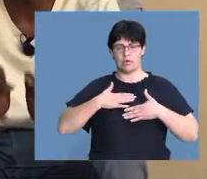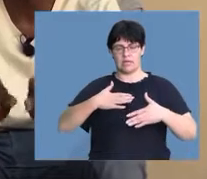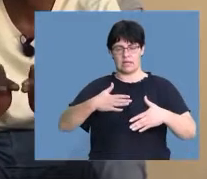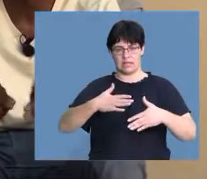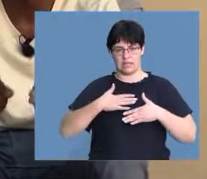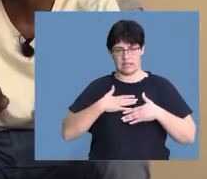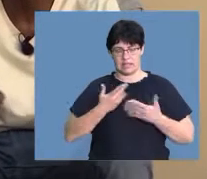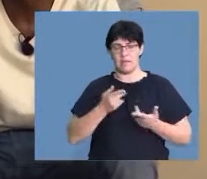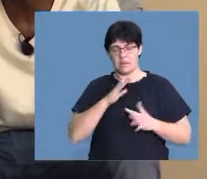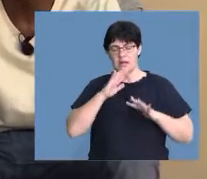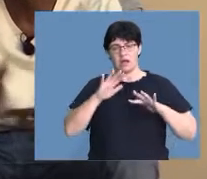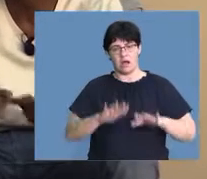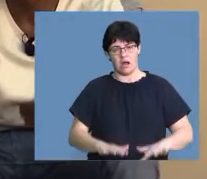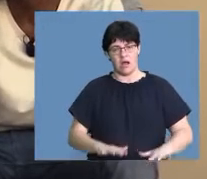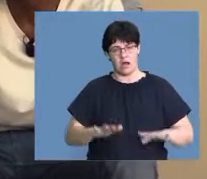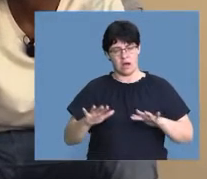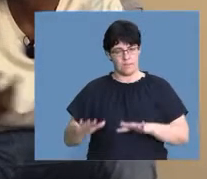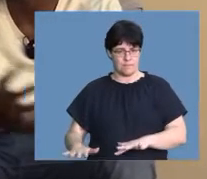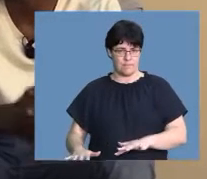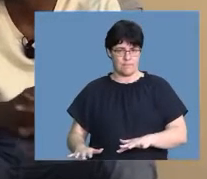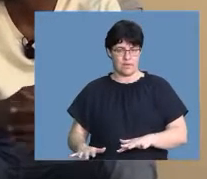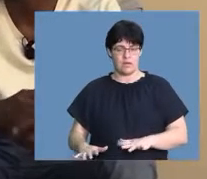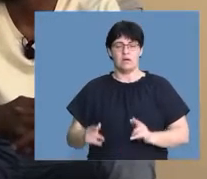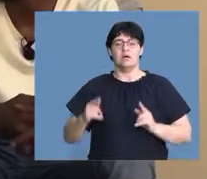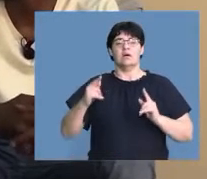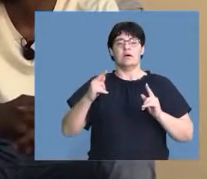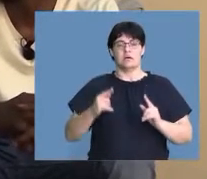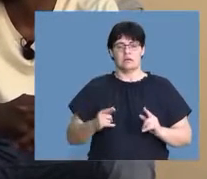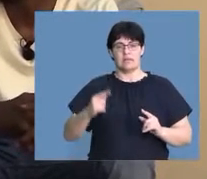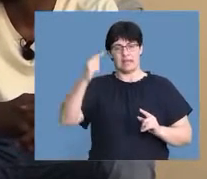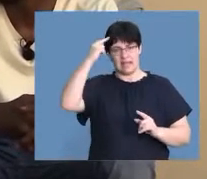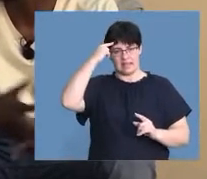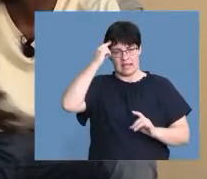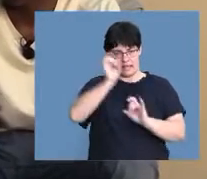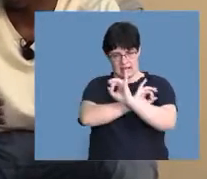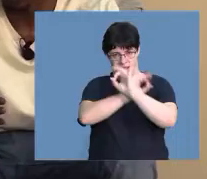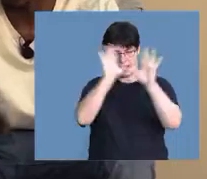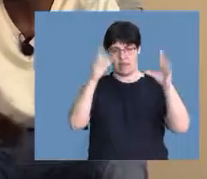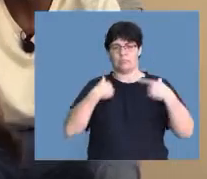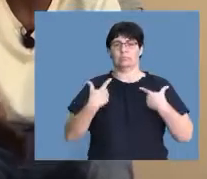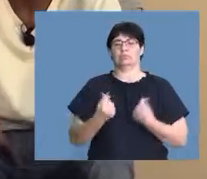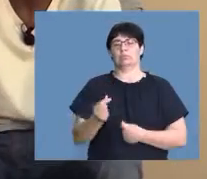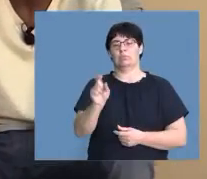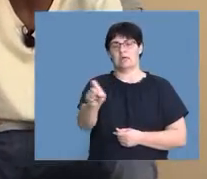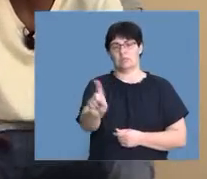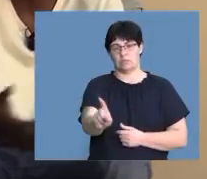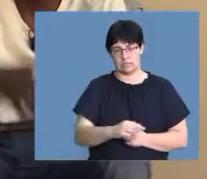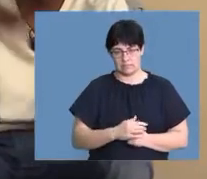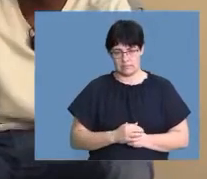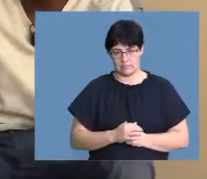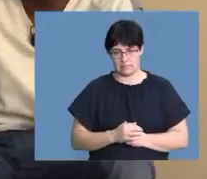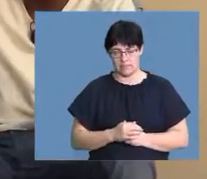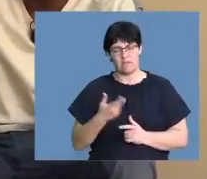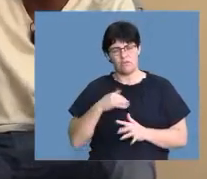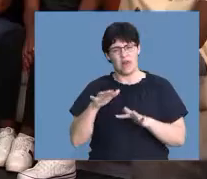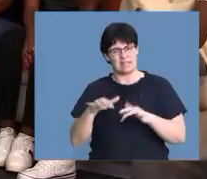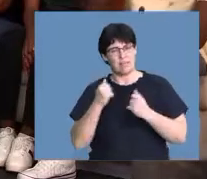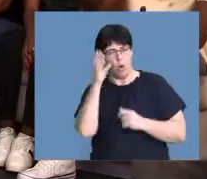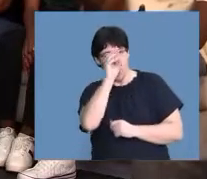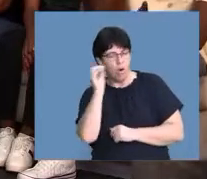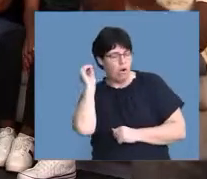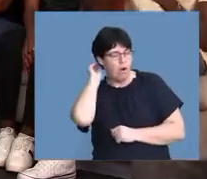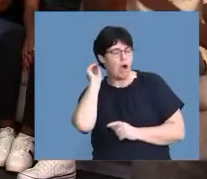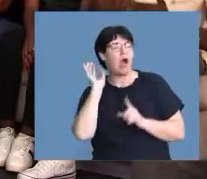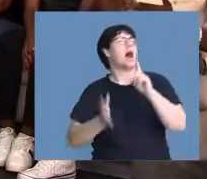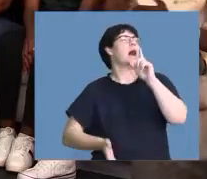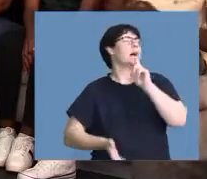you come to a relaxed state, so that you can think positive about what you're doing in that kind of exam, or to remember stuff. You